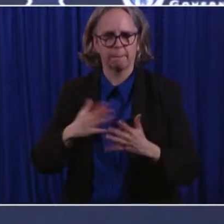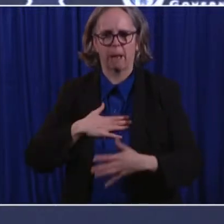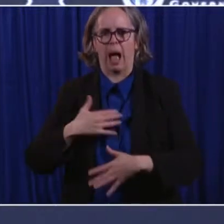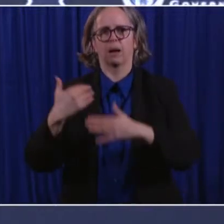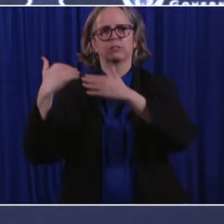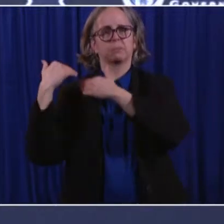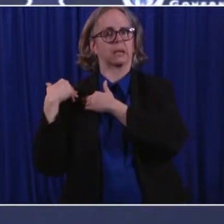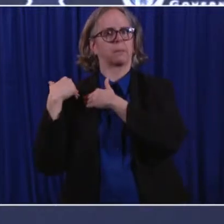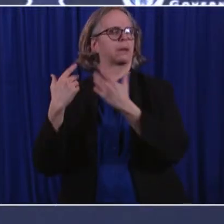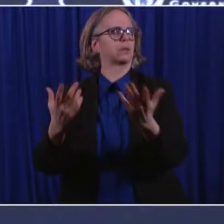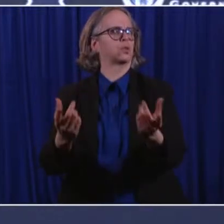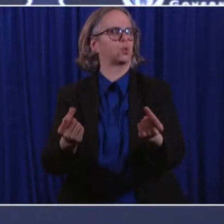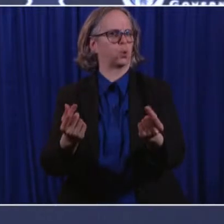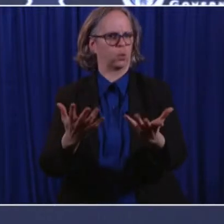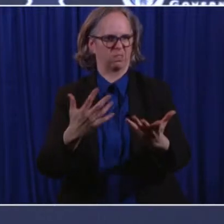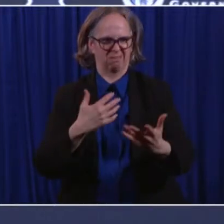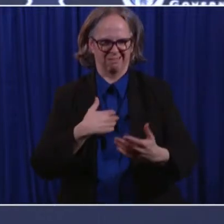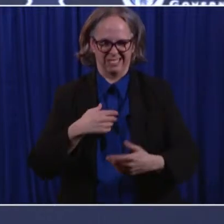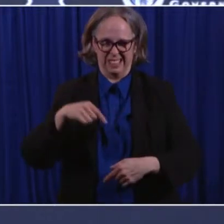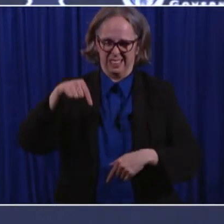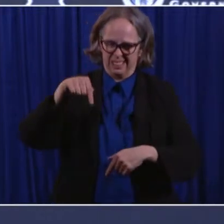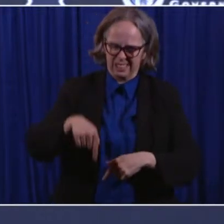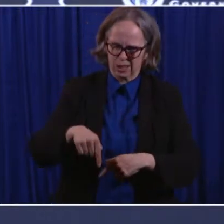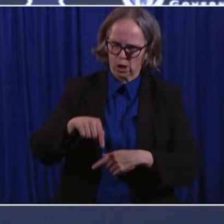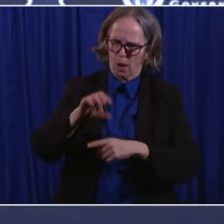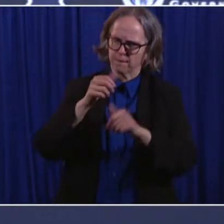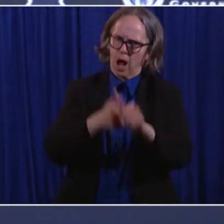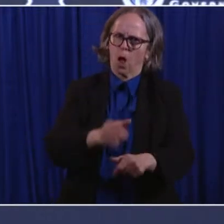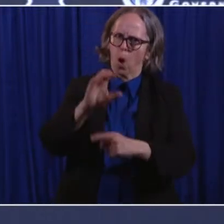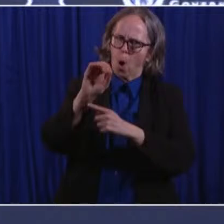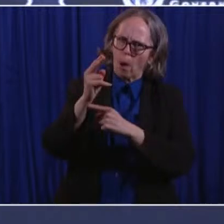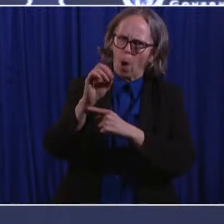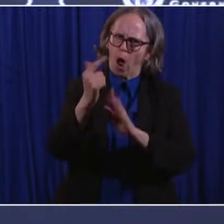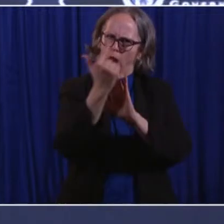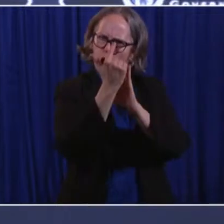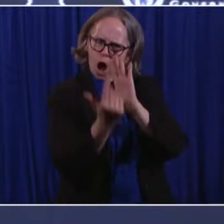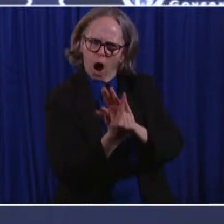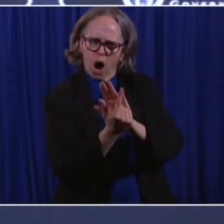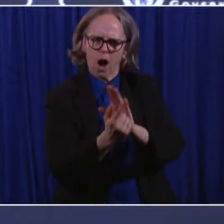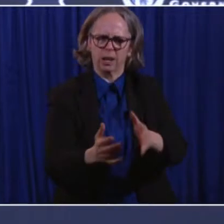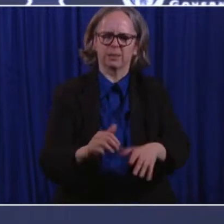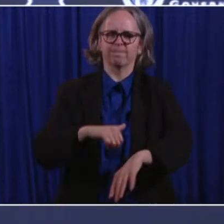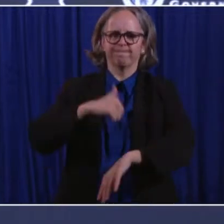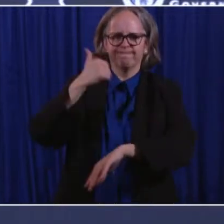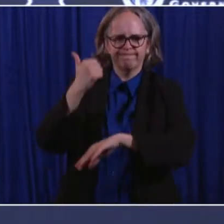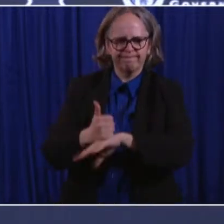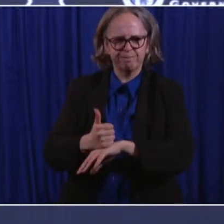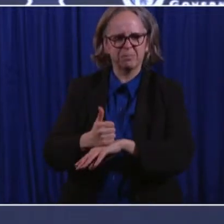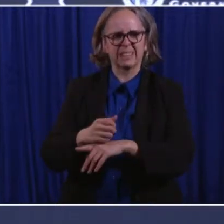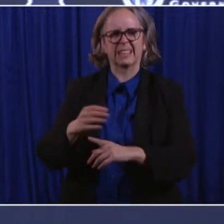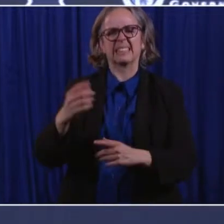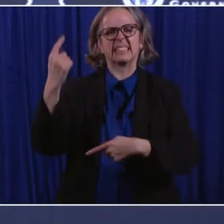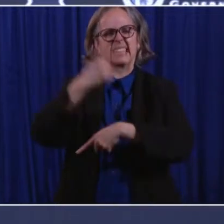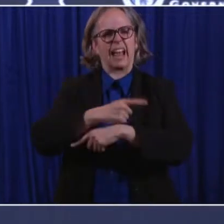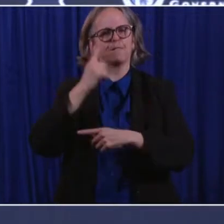Ohio Code, to set a date for the election of her